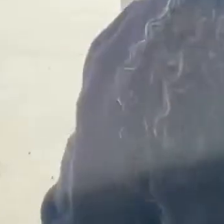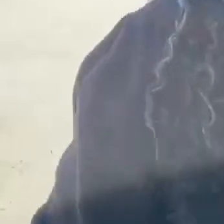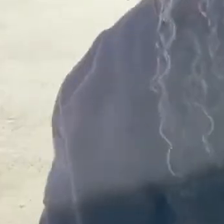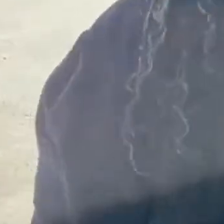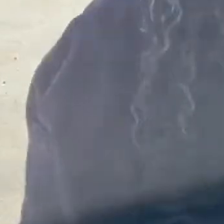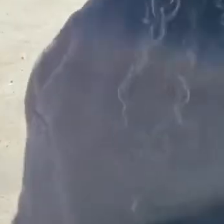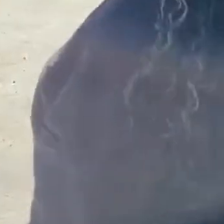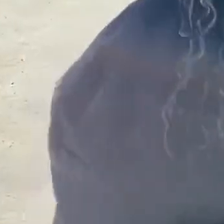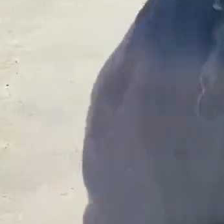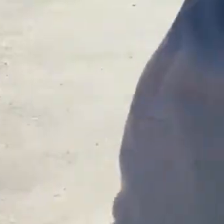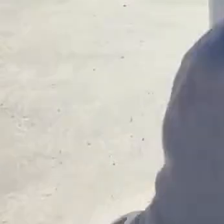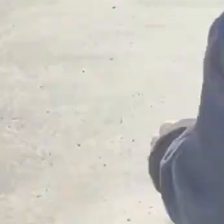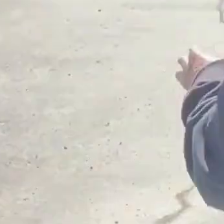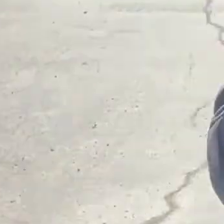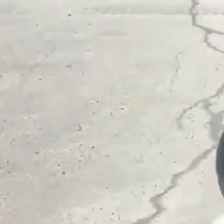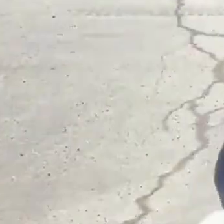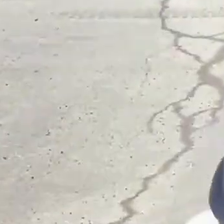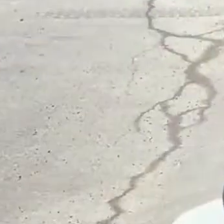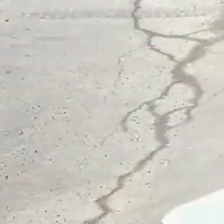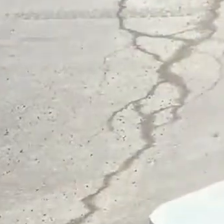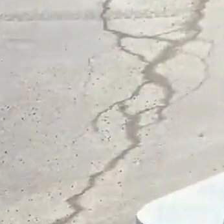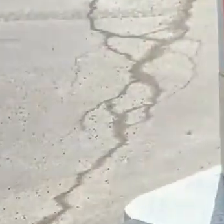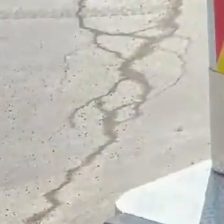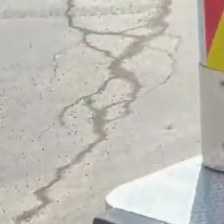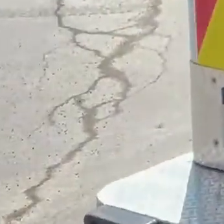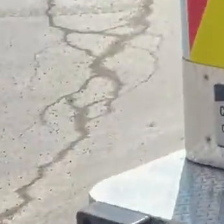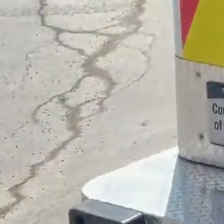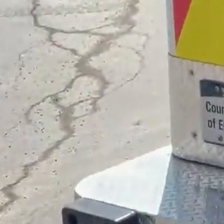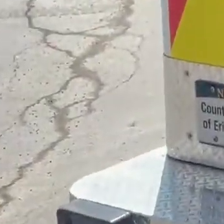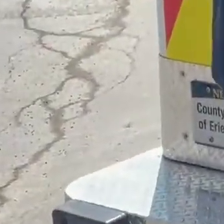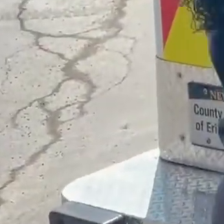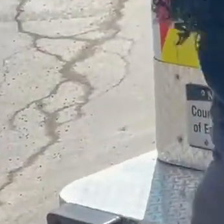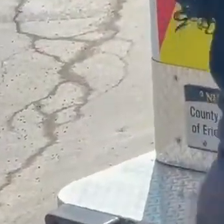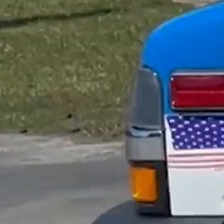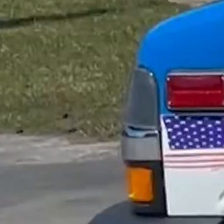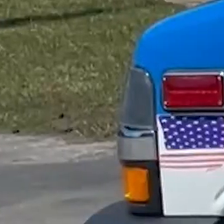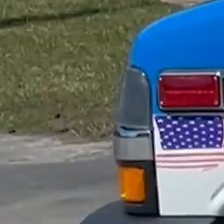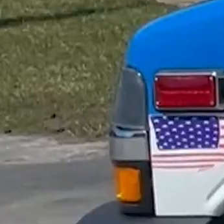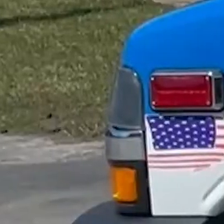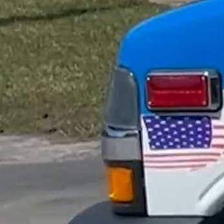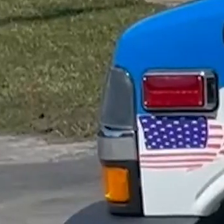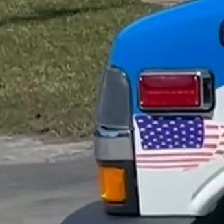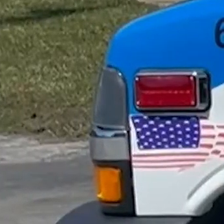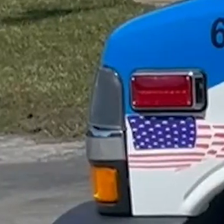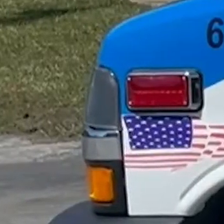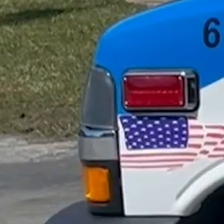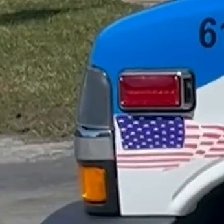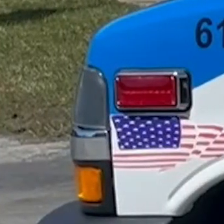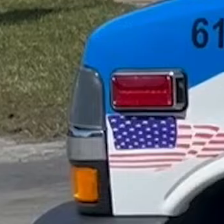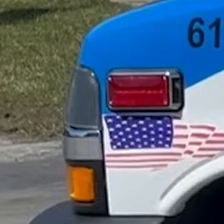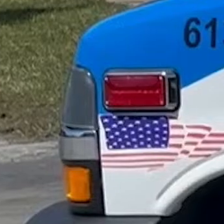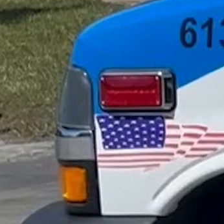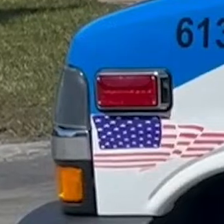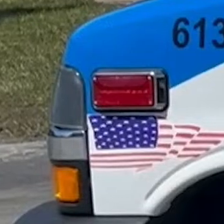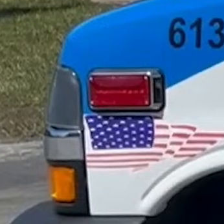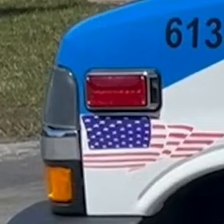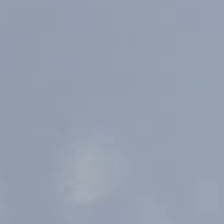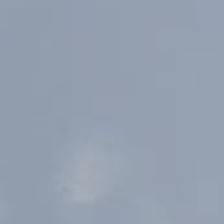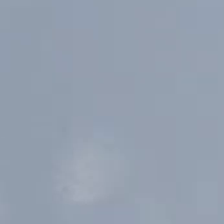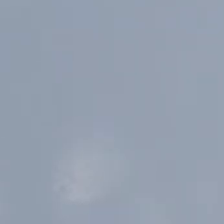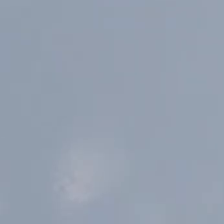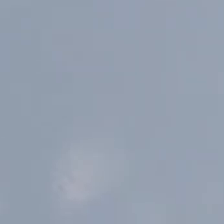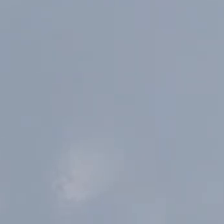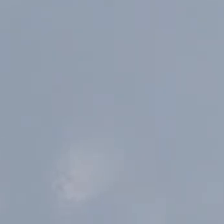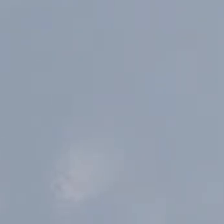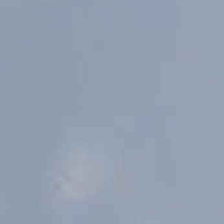Ambulance Services has dropped wait times from 25 minutes to 10 minutes, minutes that are critical for those who call for help, be